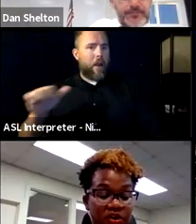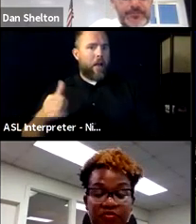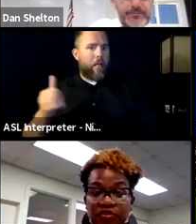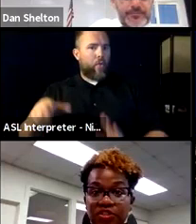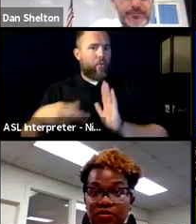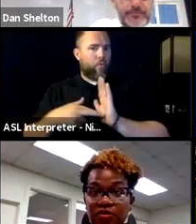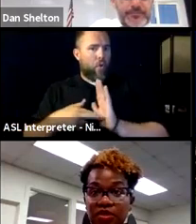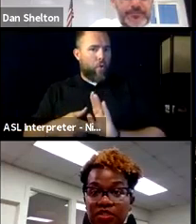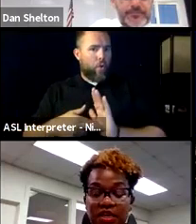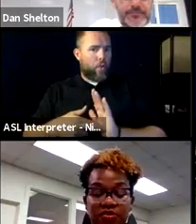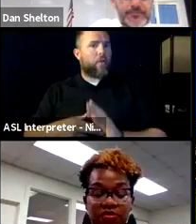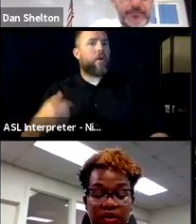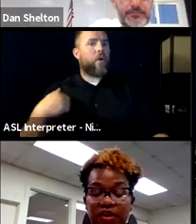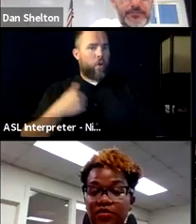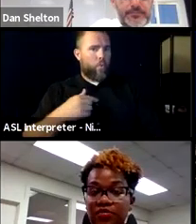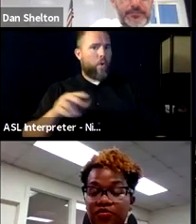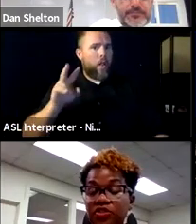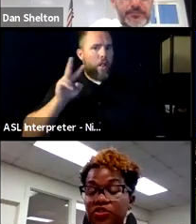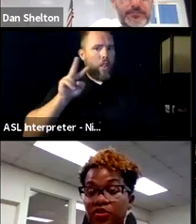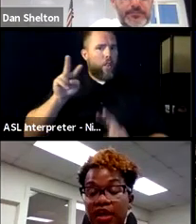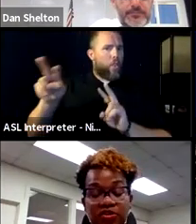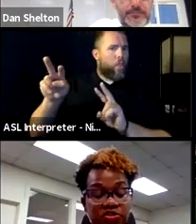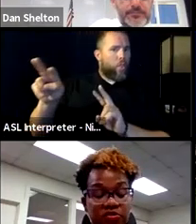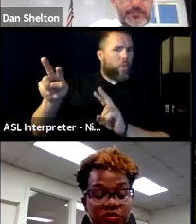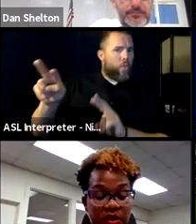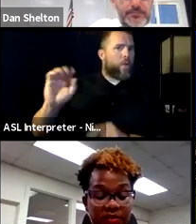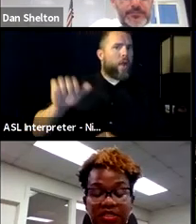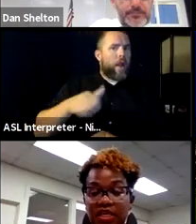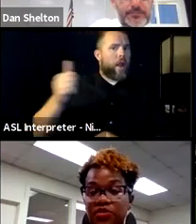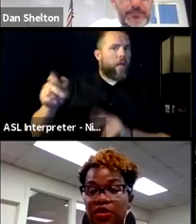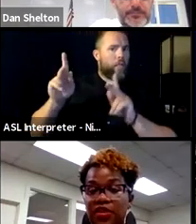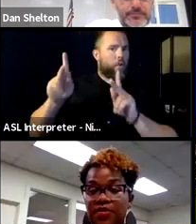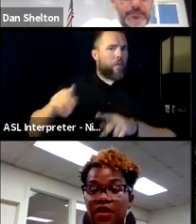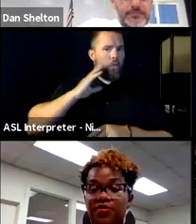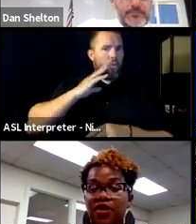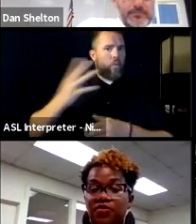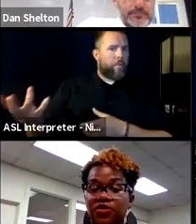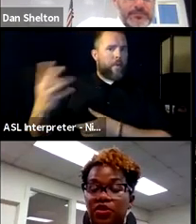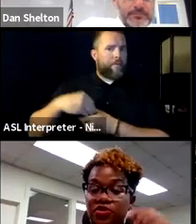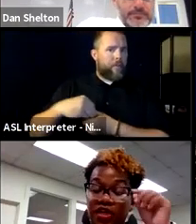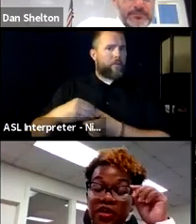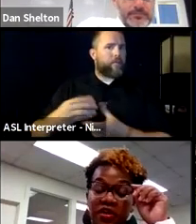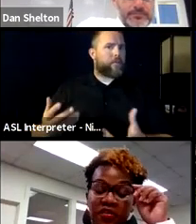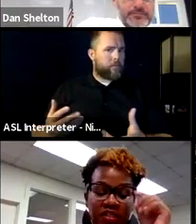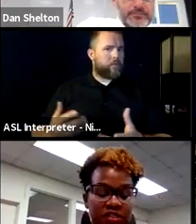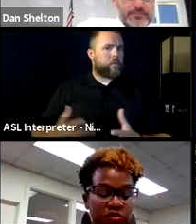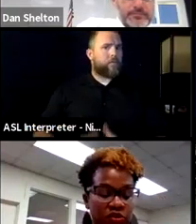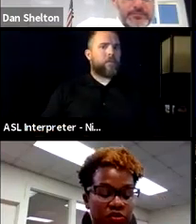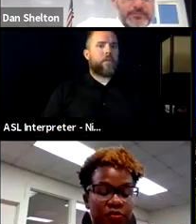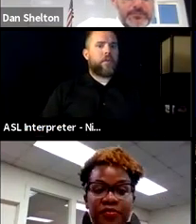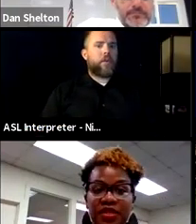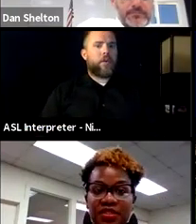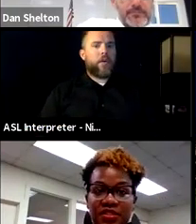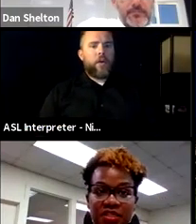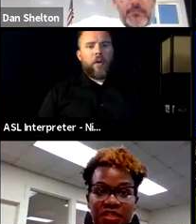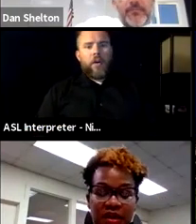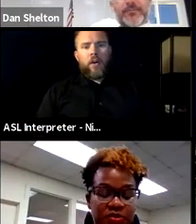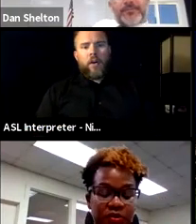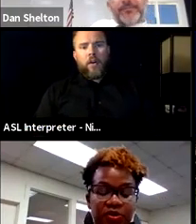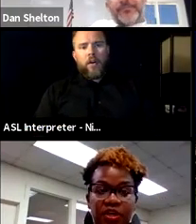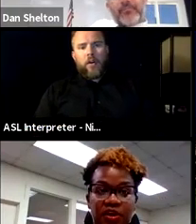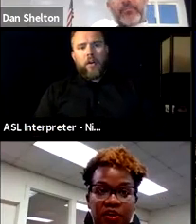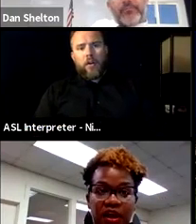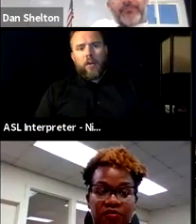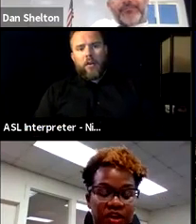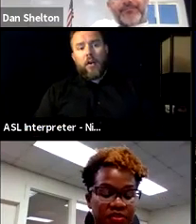we are looking for someone to take either one, and Fred's correct. Usually somebody takes one and they become the other one's alternate. This group meets 6